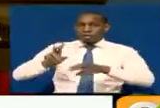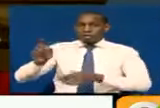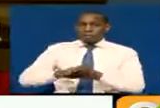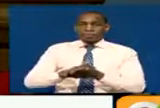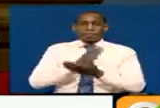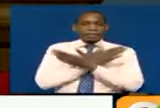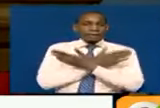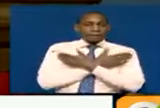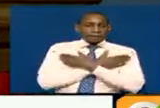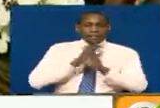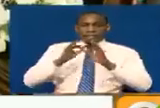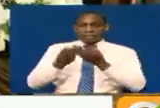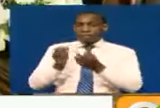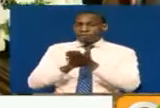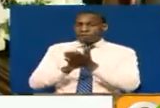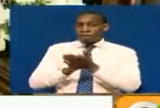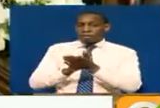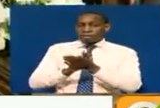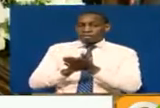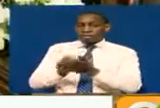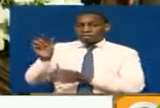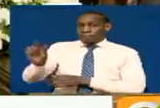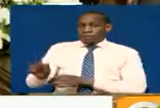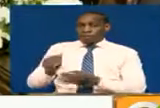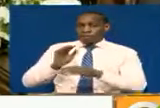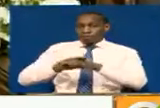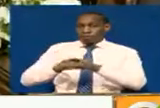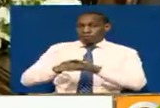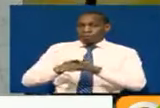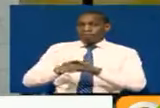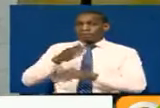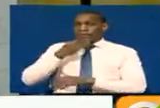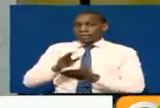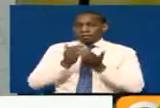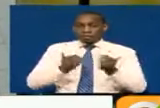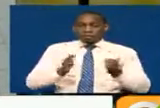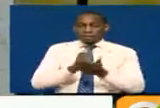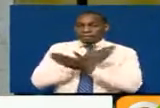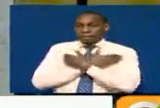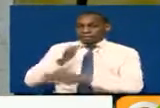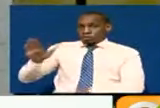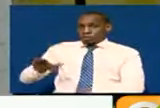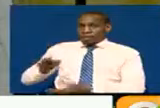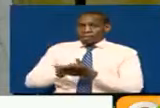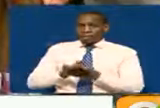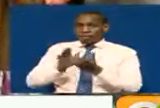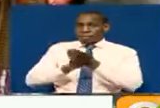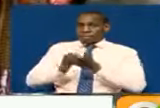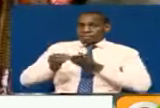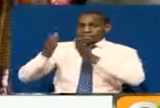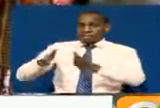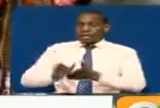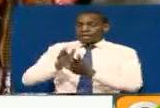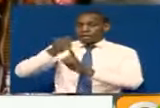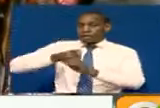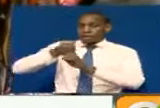friends eulogized Pregnei as a loving husband and father to his children. His colleagues in Parliament described him as a leader who